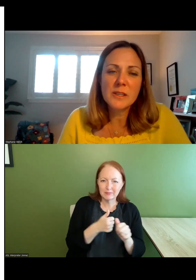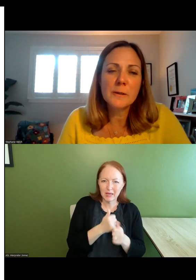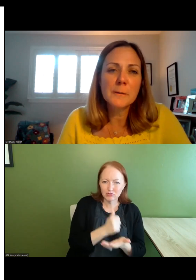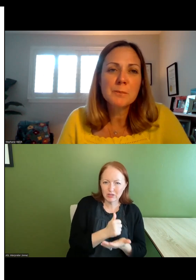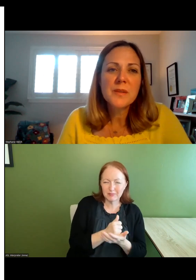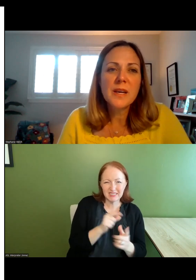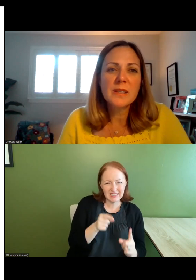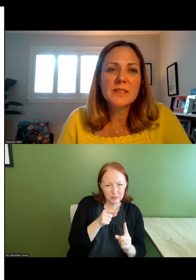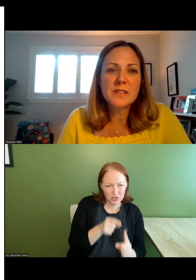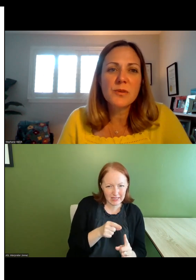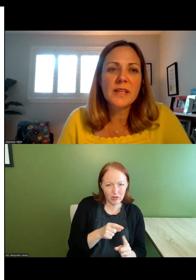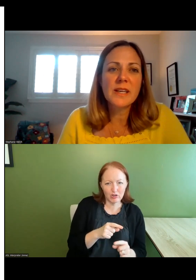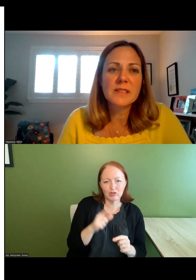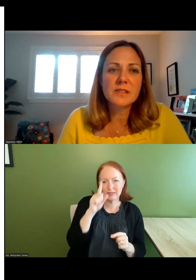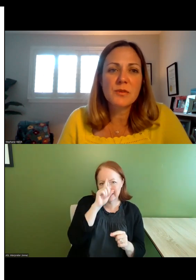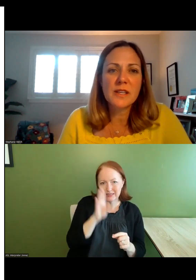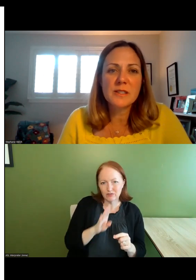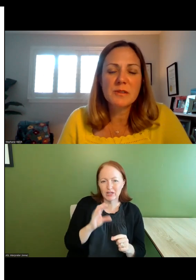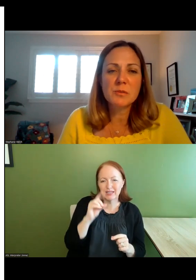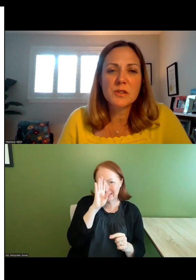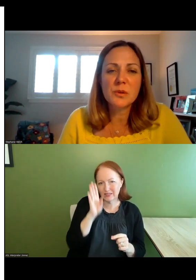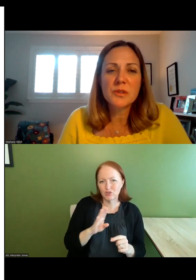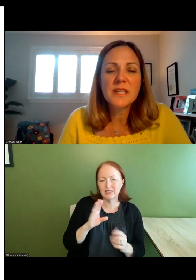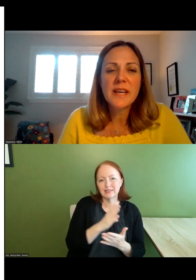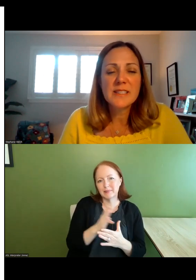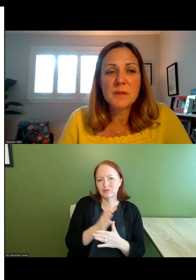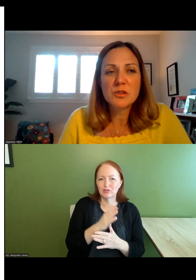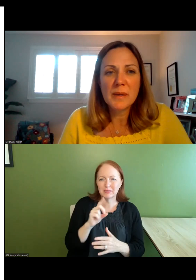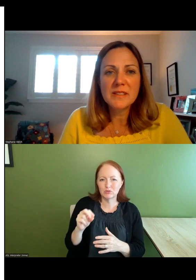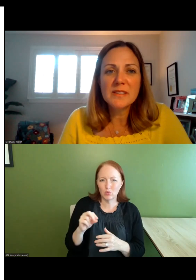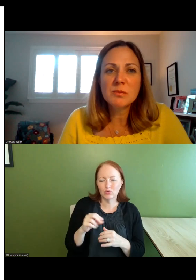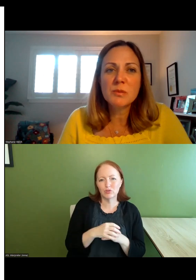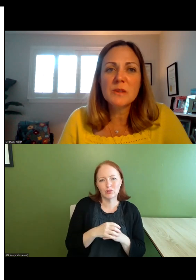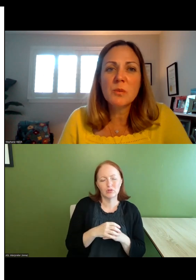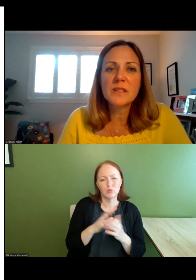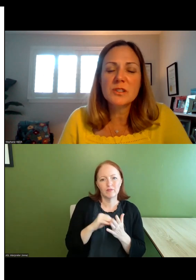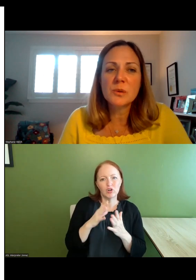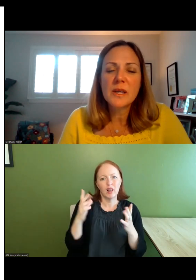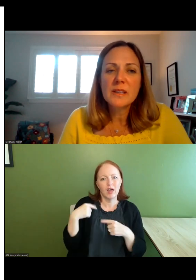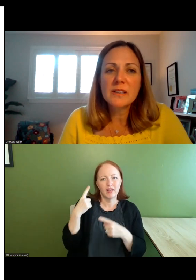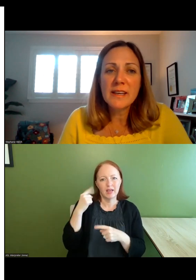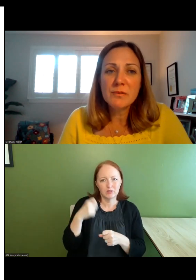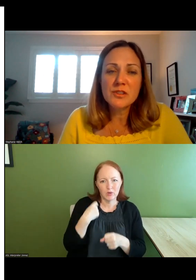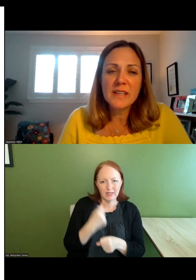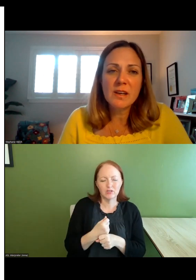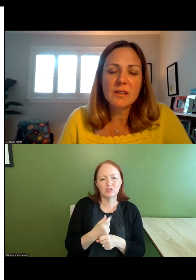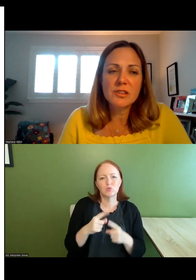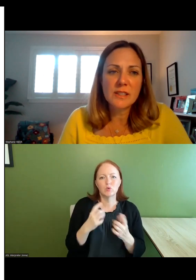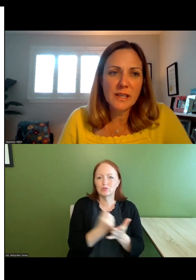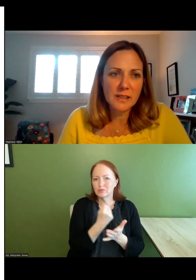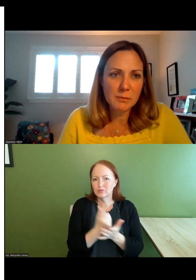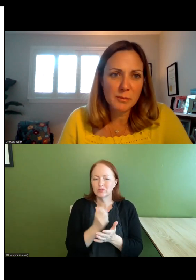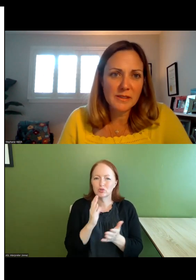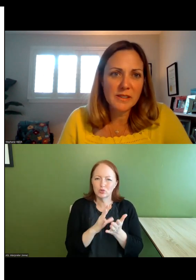in particular, schizophrenia and schizophrenia spectrum disorders has been tremendous. We really want to leverage that